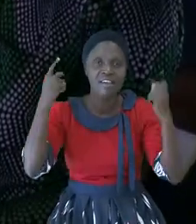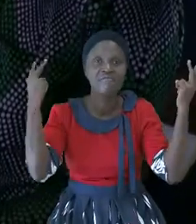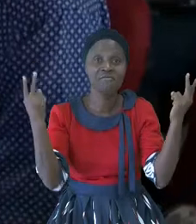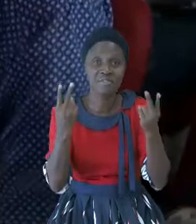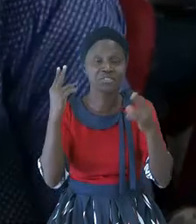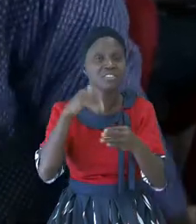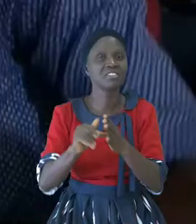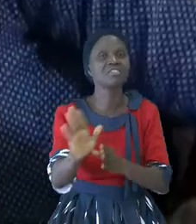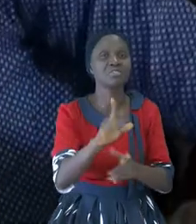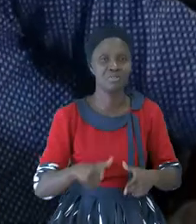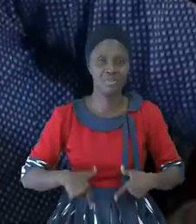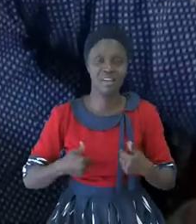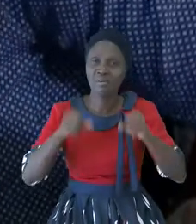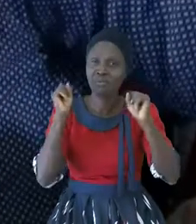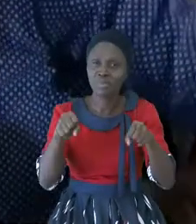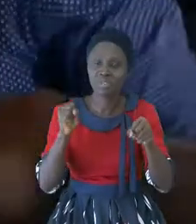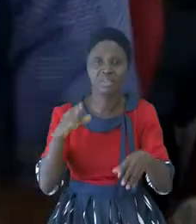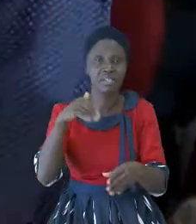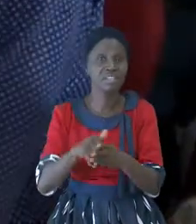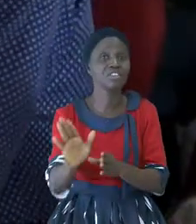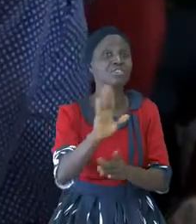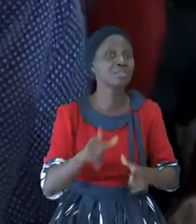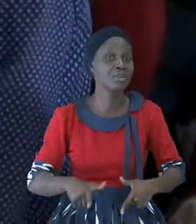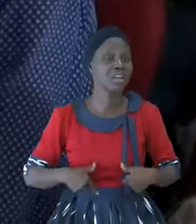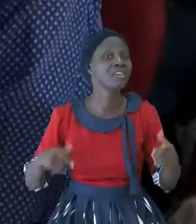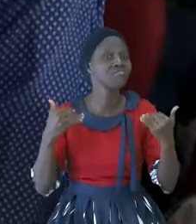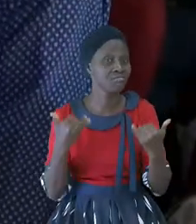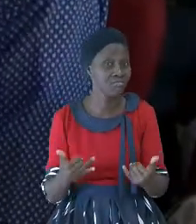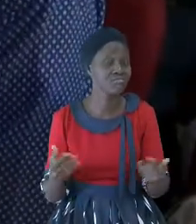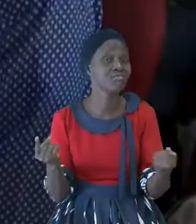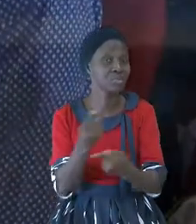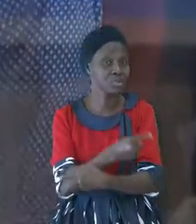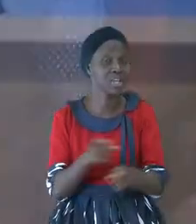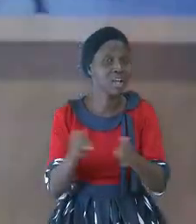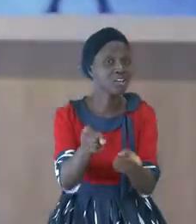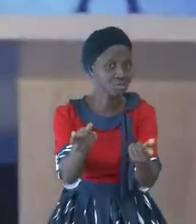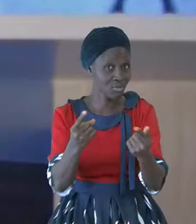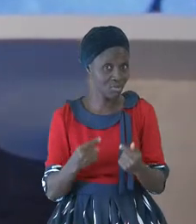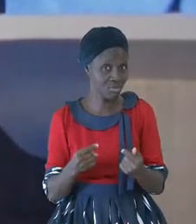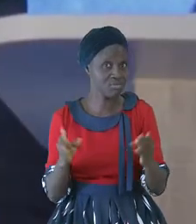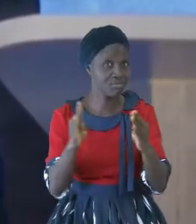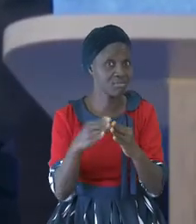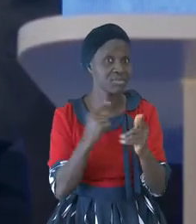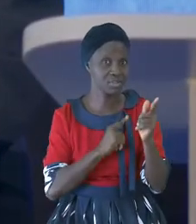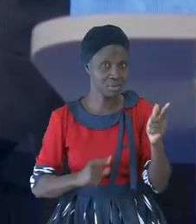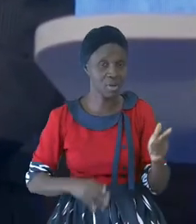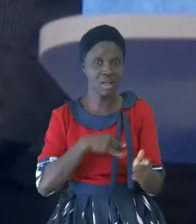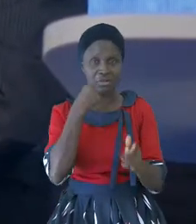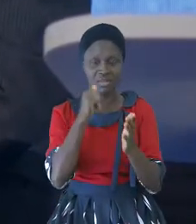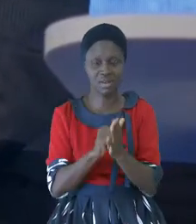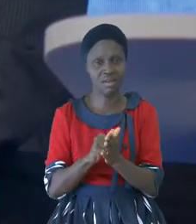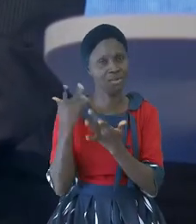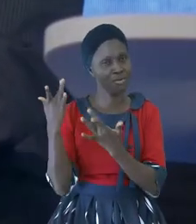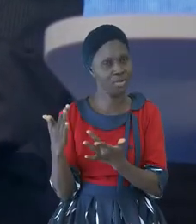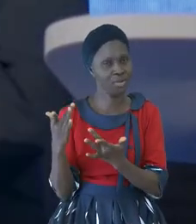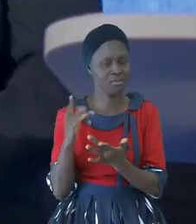life. Possibilities in your life. Even today, as you come to the Lord and you say, wait a minute, am